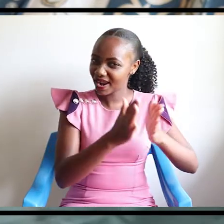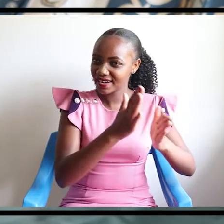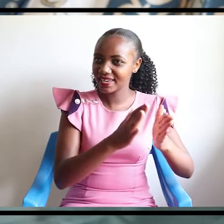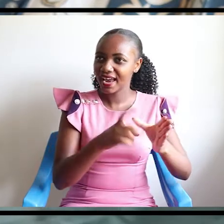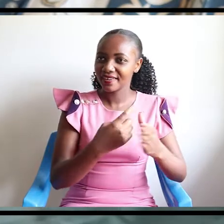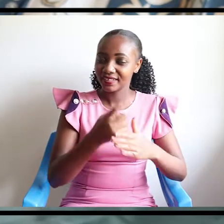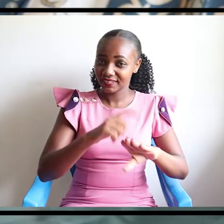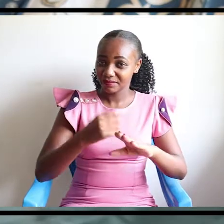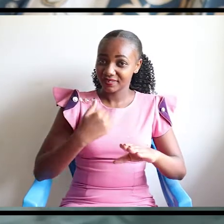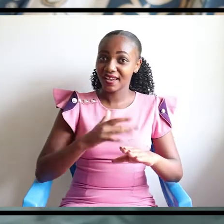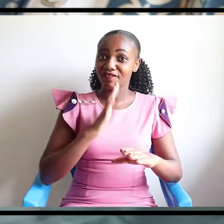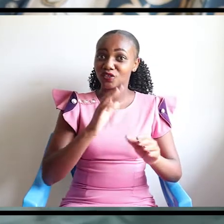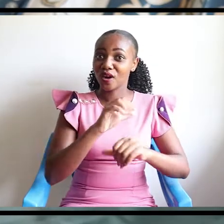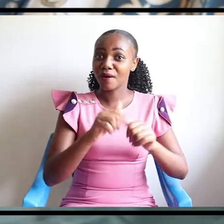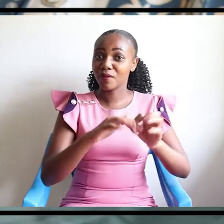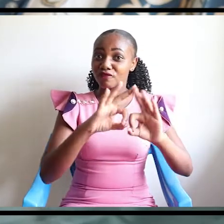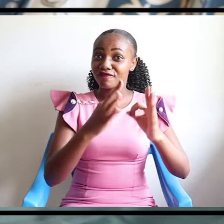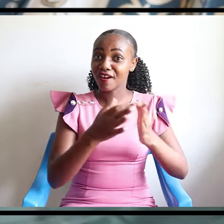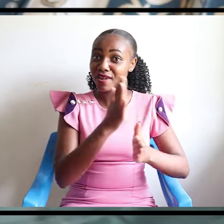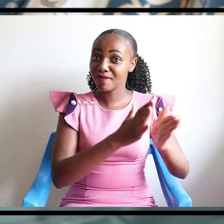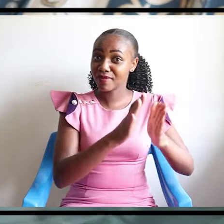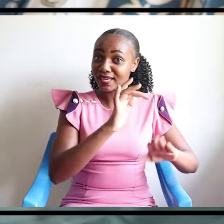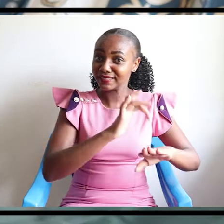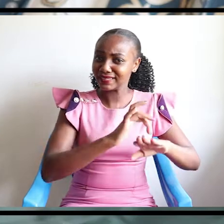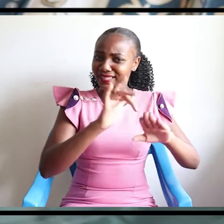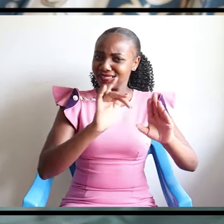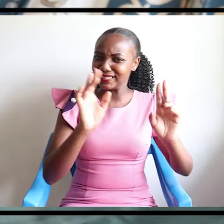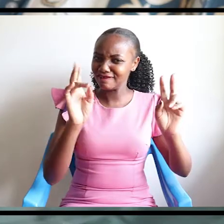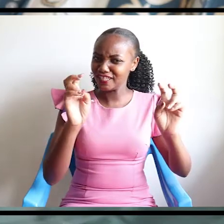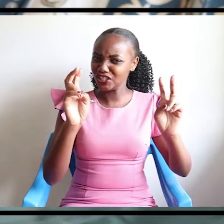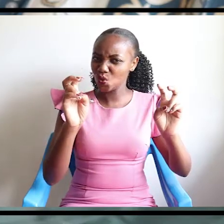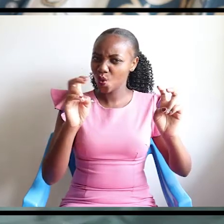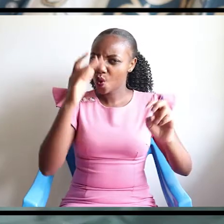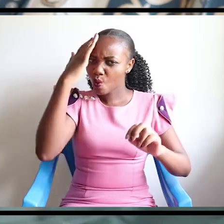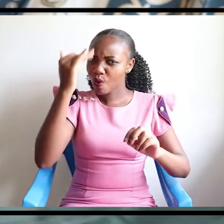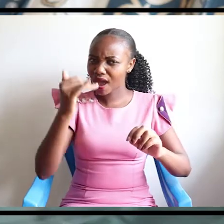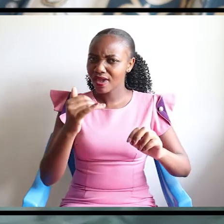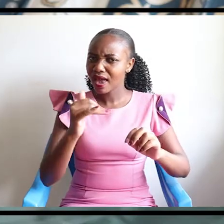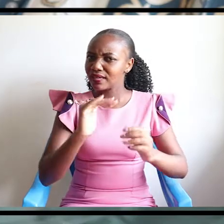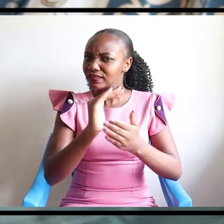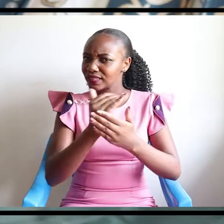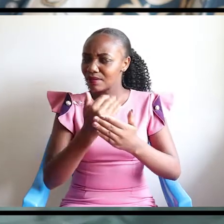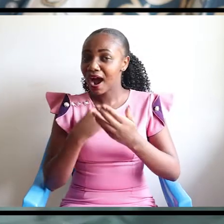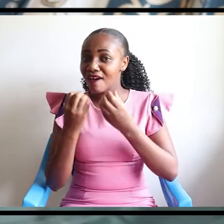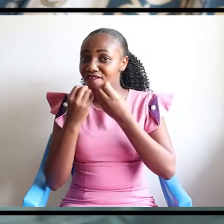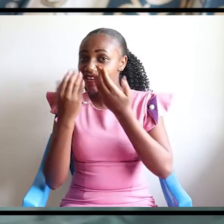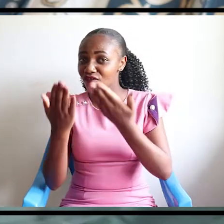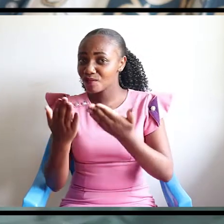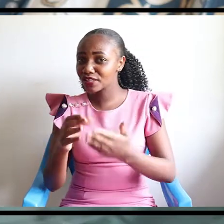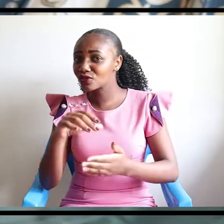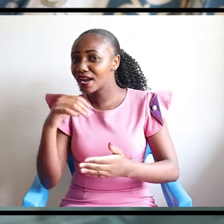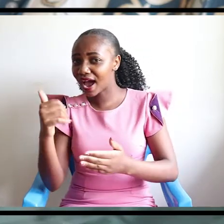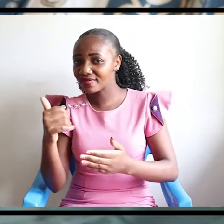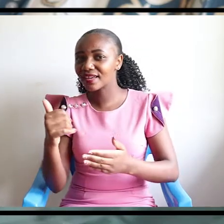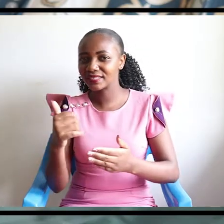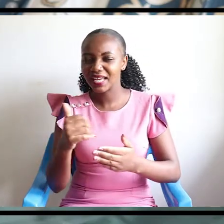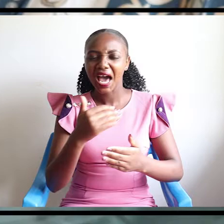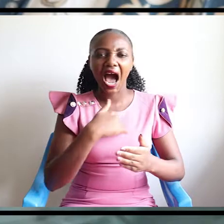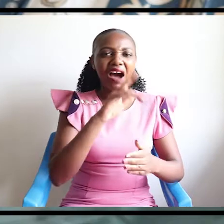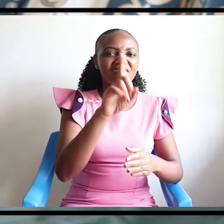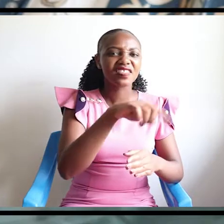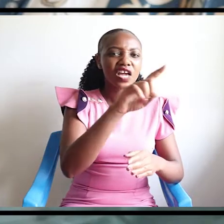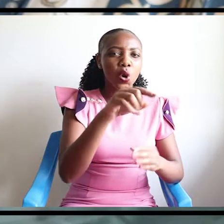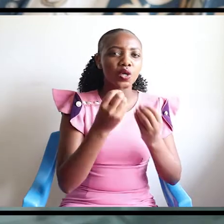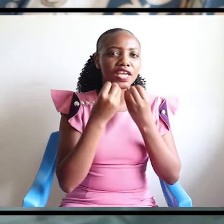family planning, it's a very sensitive issue to many, because some have information, some have the wrong